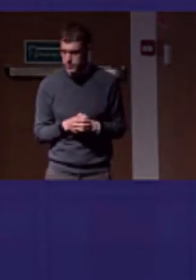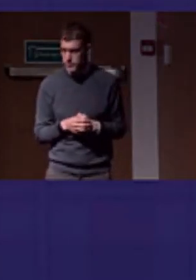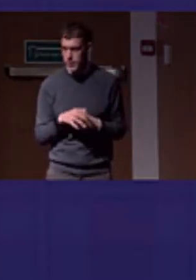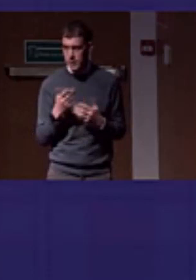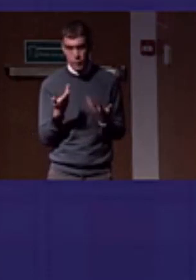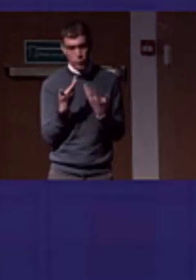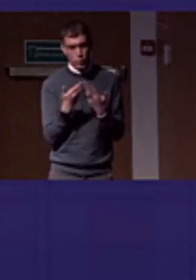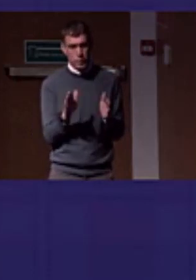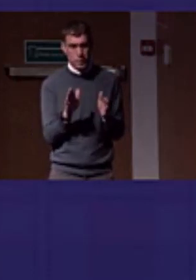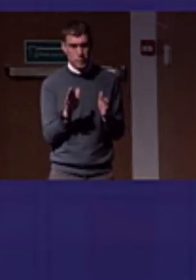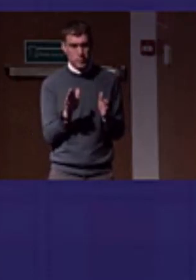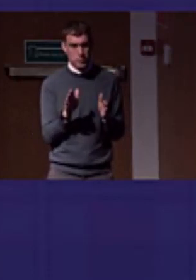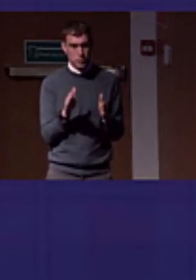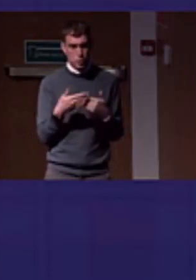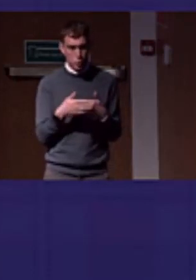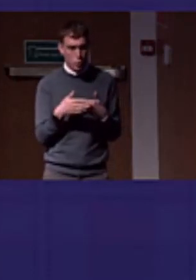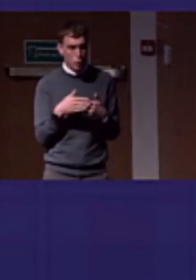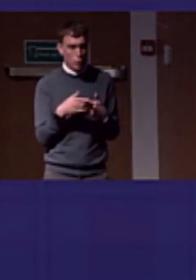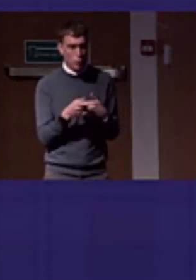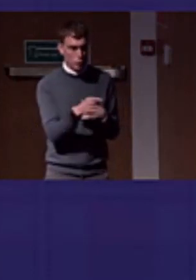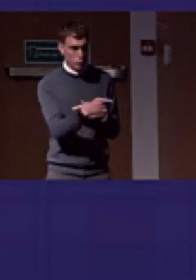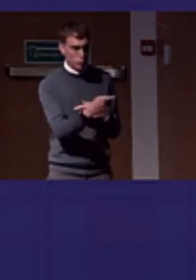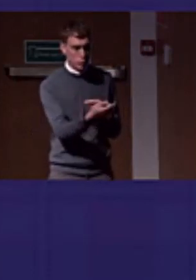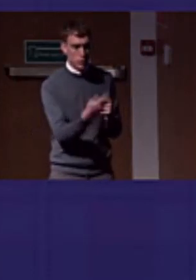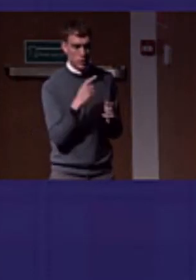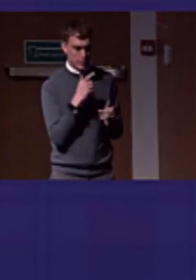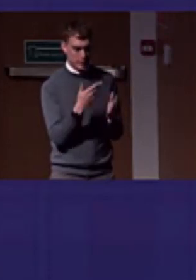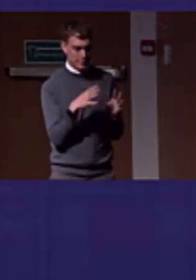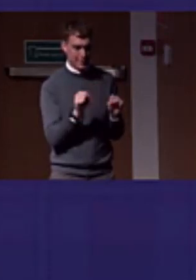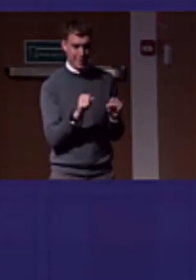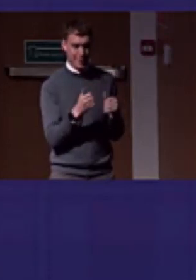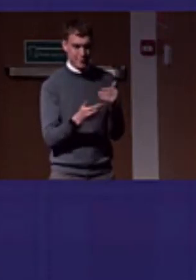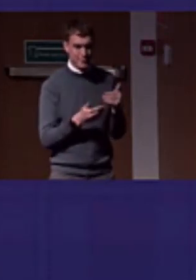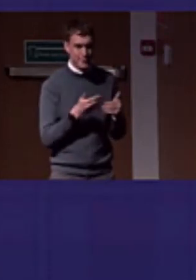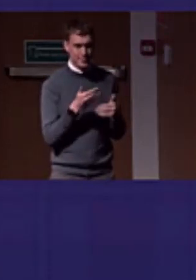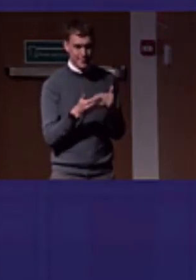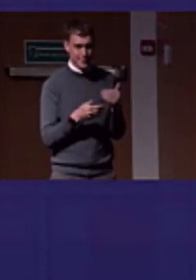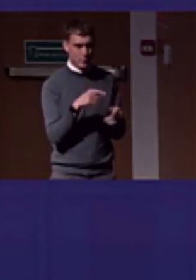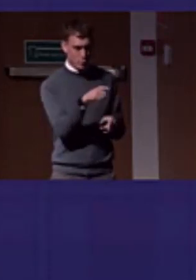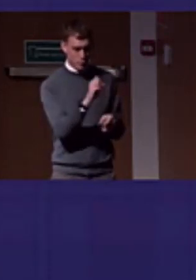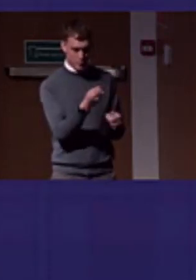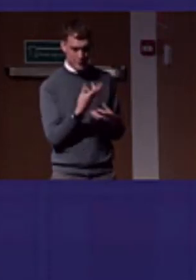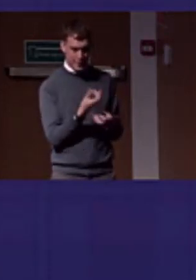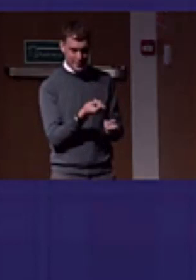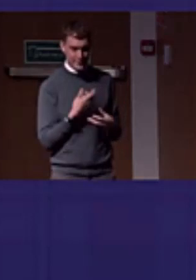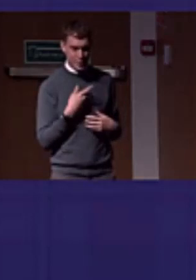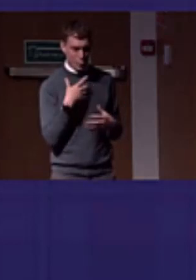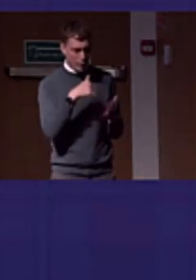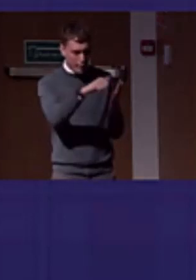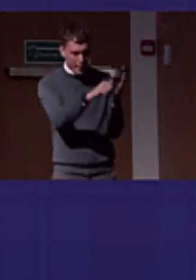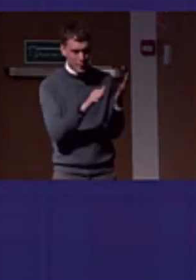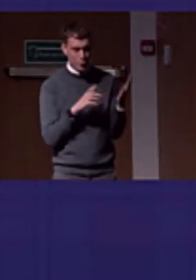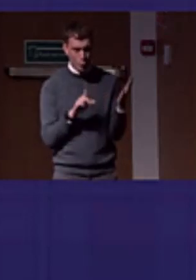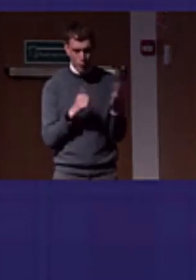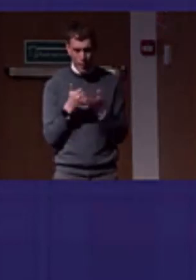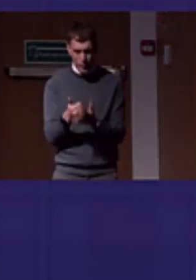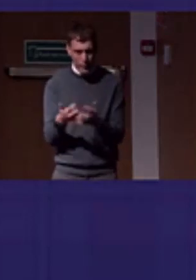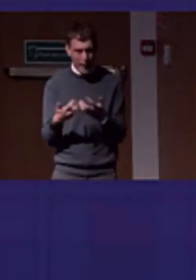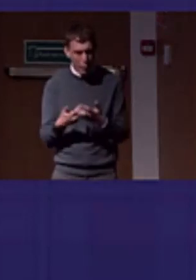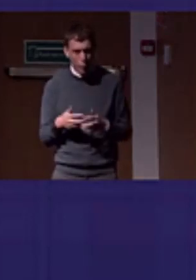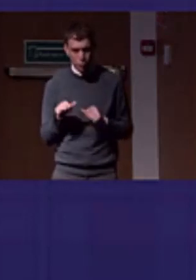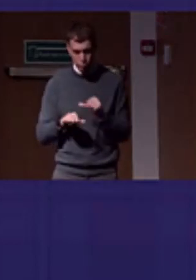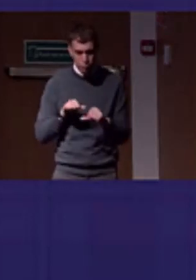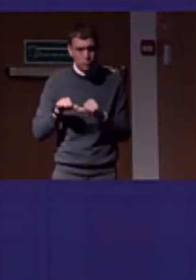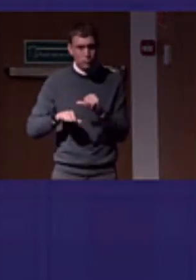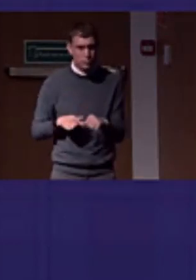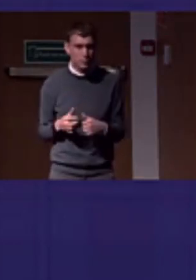opened the door to them telling me what I could do for them. Now, everyone else has a list of things they'd like me to do for them. Half of these are